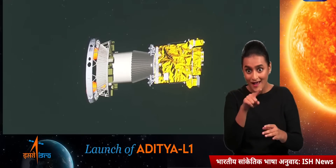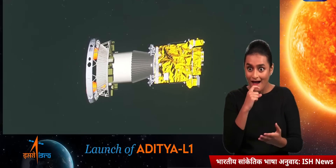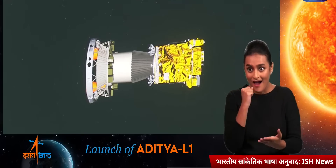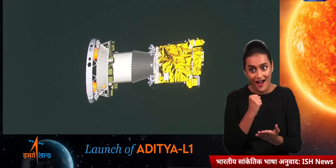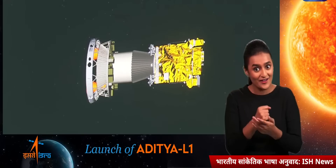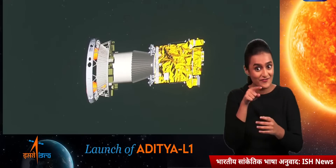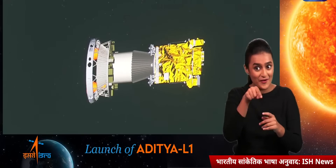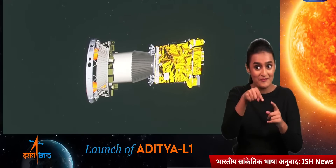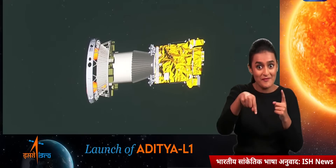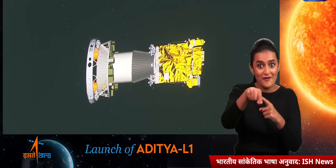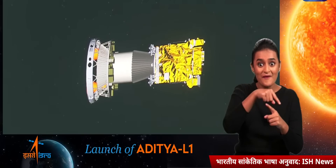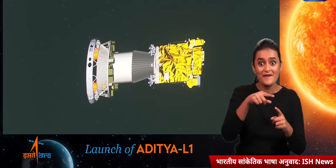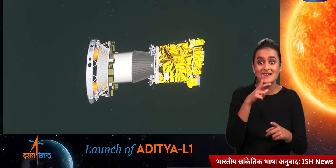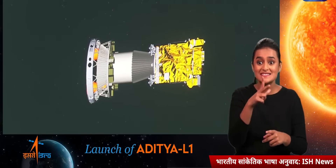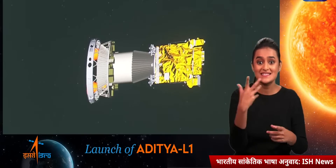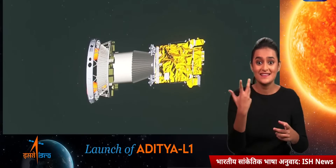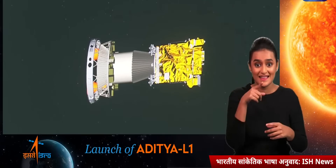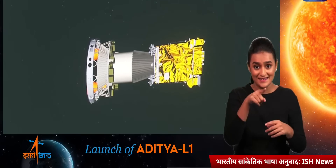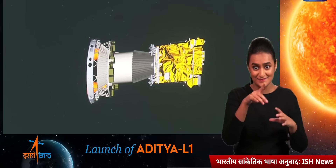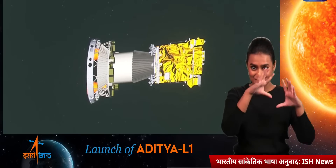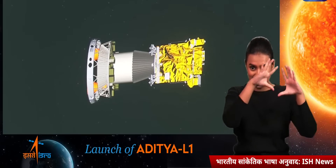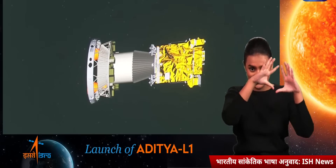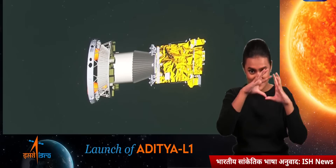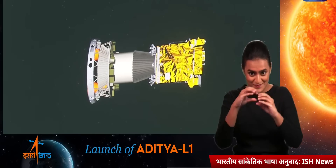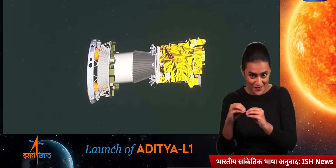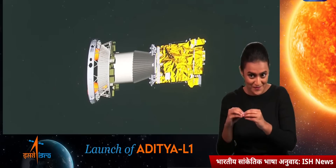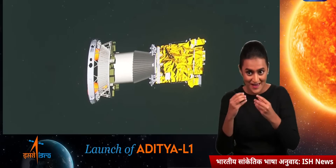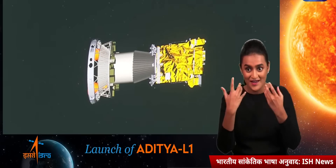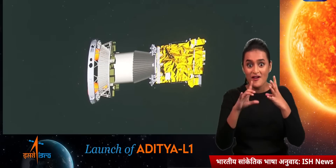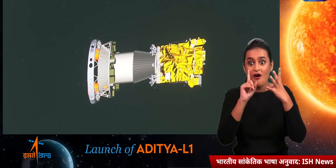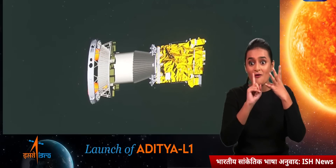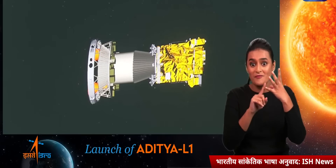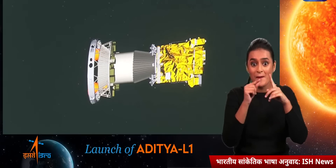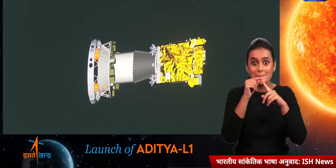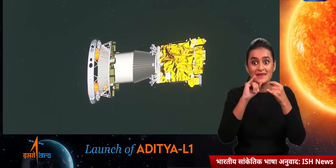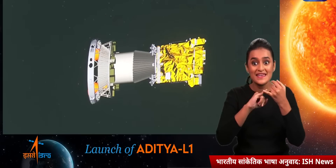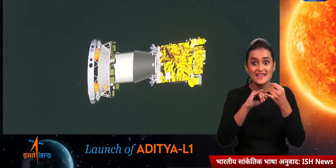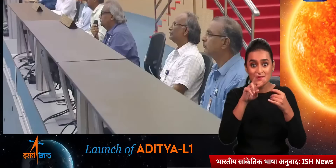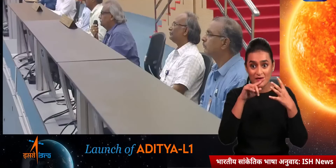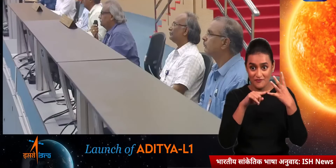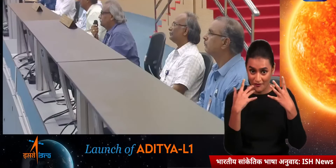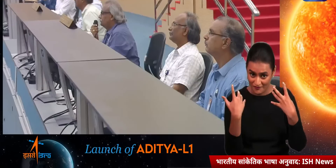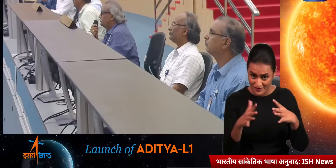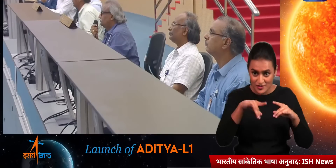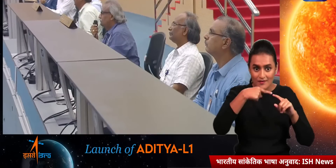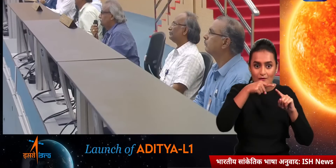Director that the thrust cutoff for 4th stage of PSLV has been achieved.